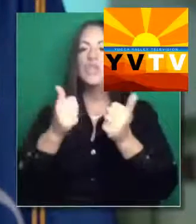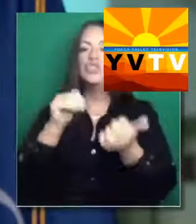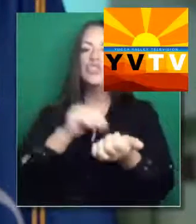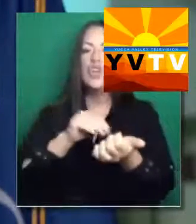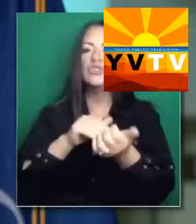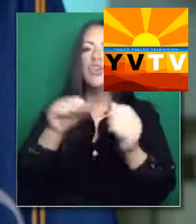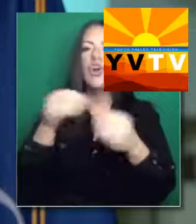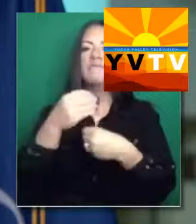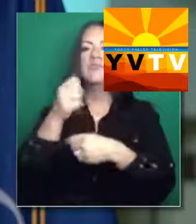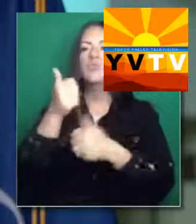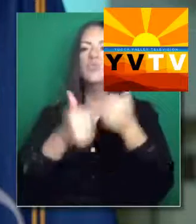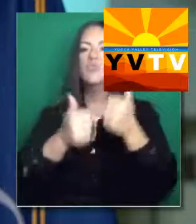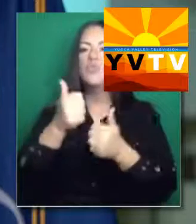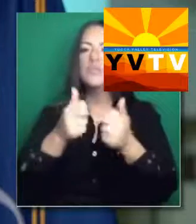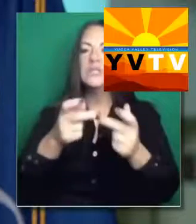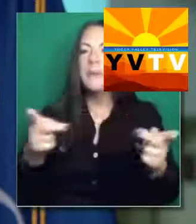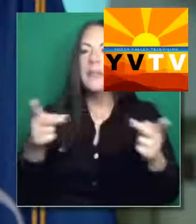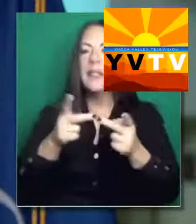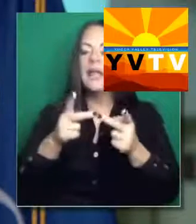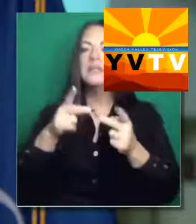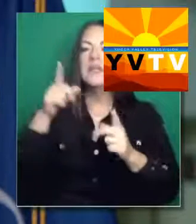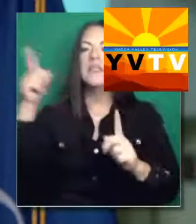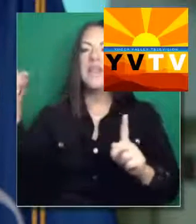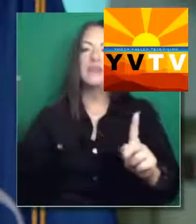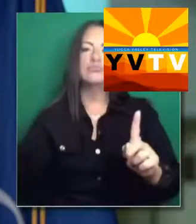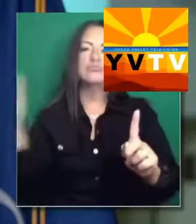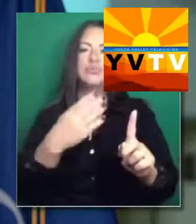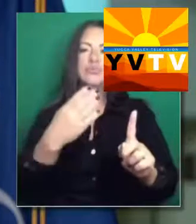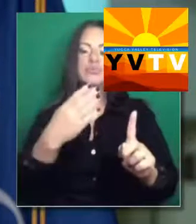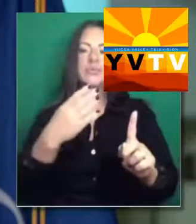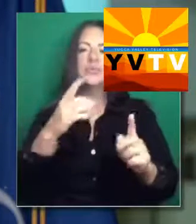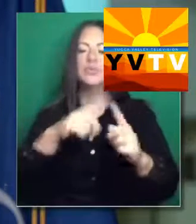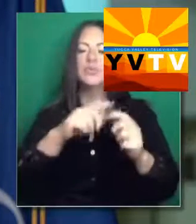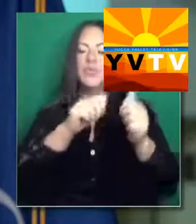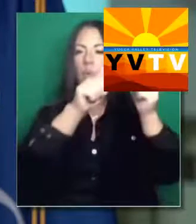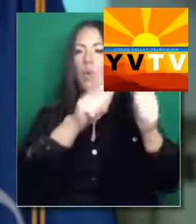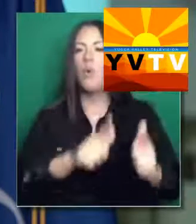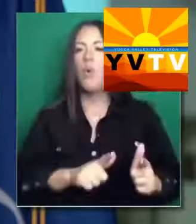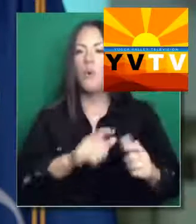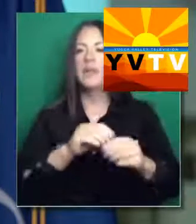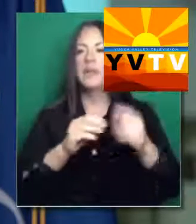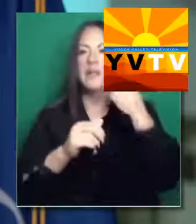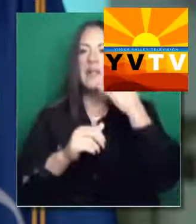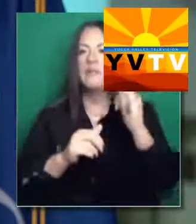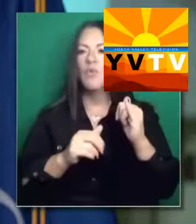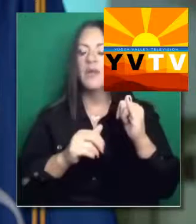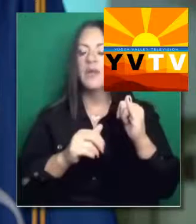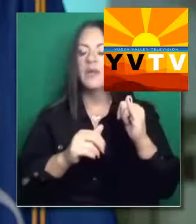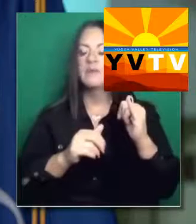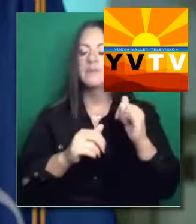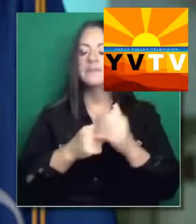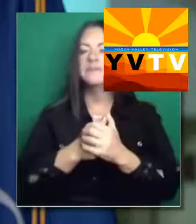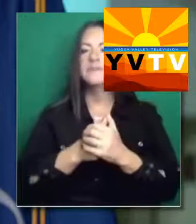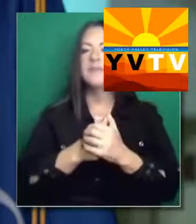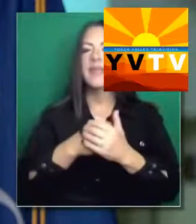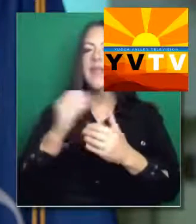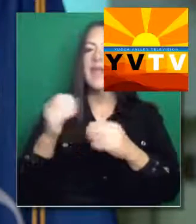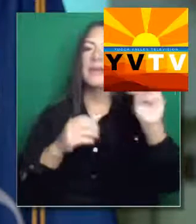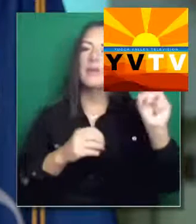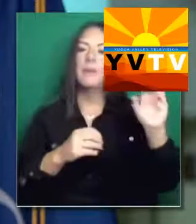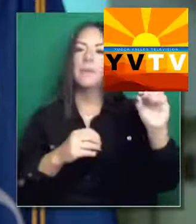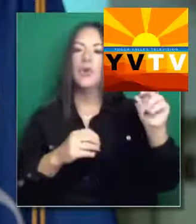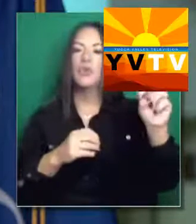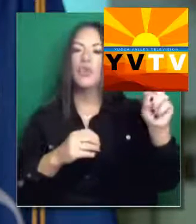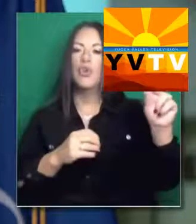that a little bit more so people have a better understanding, because I think there is some sort of misunderstanding, understandably so, when they hear, well,